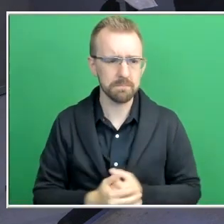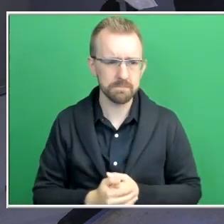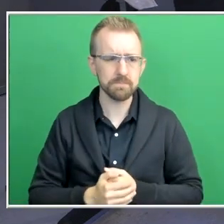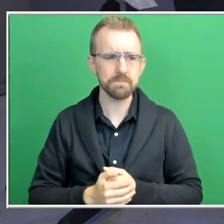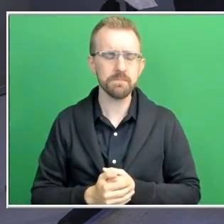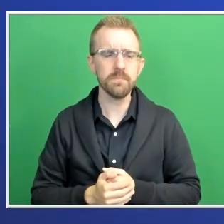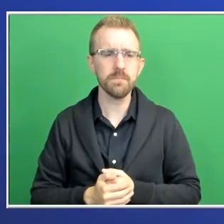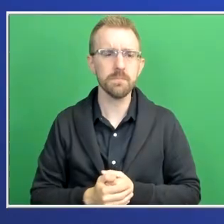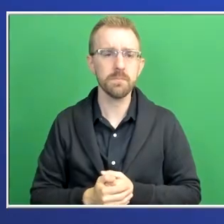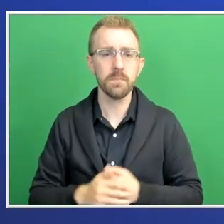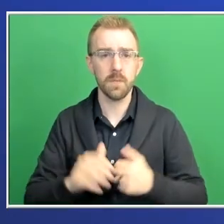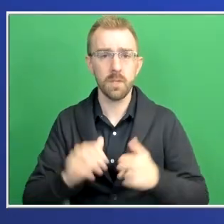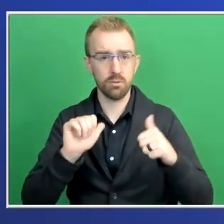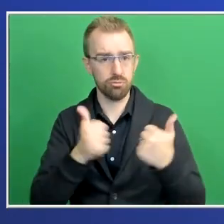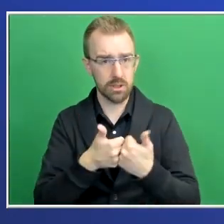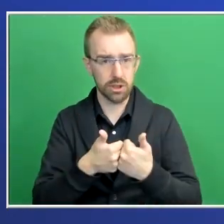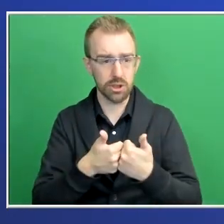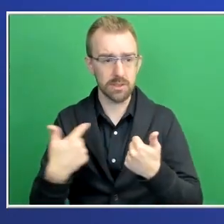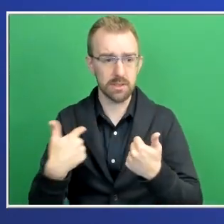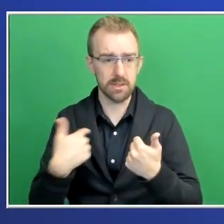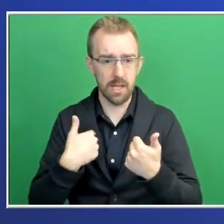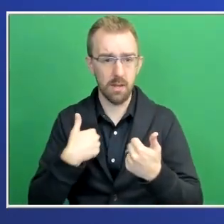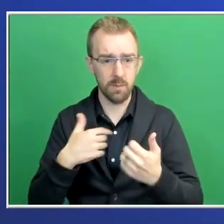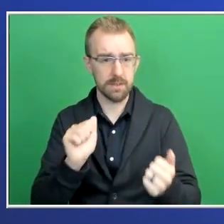The challenges that I was facing